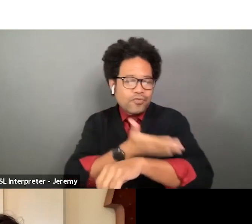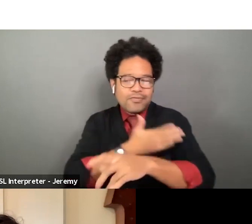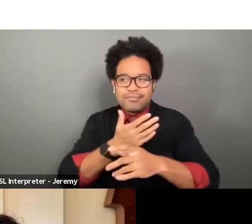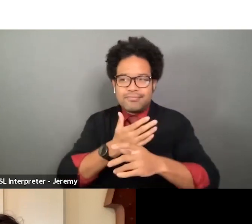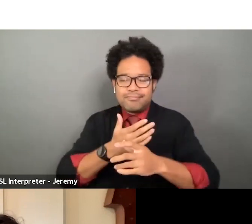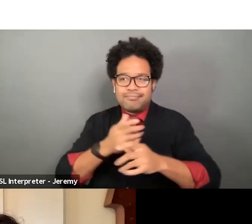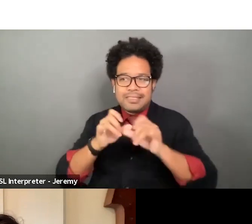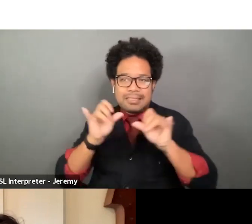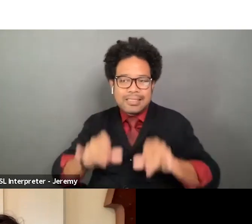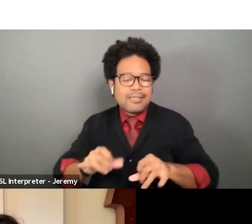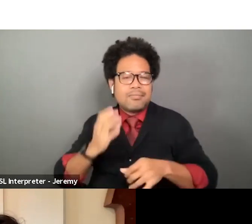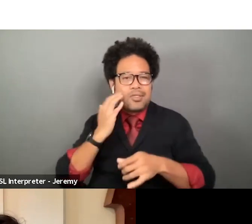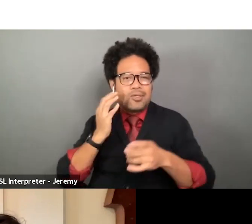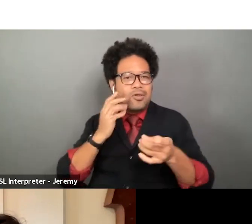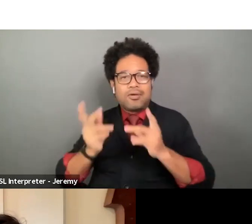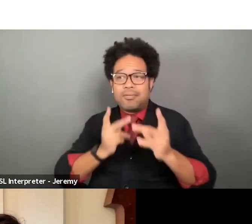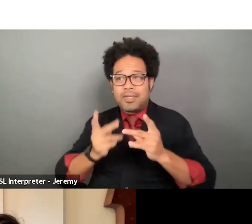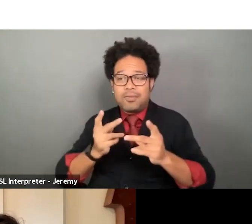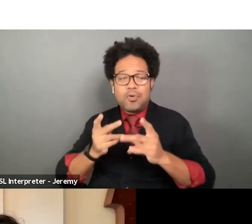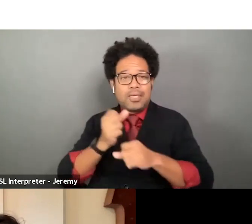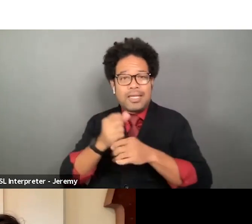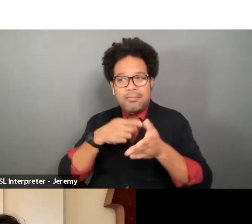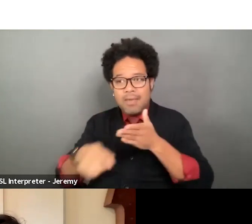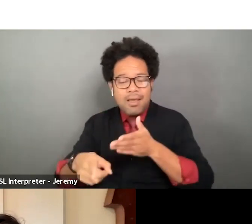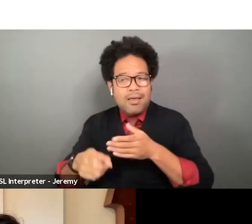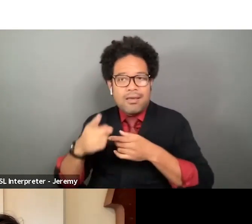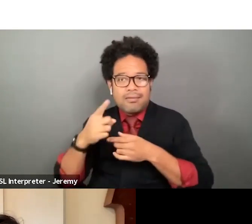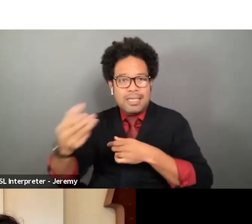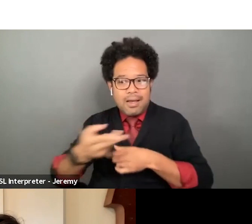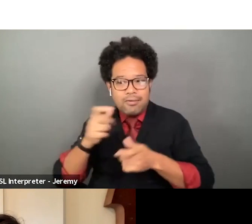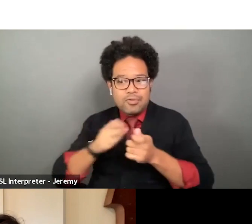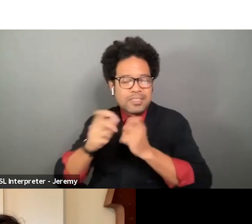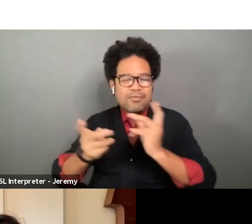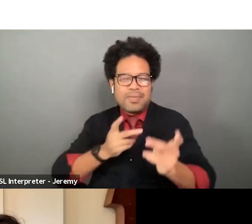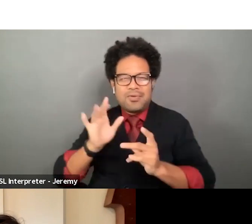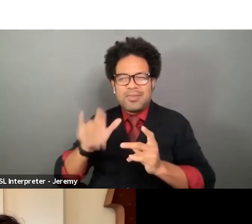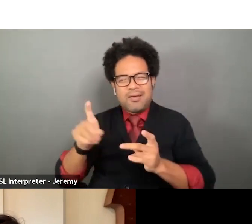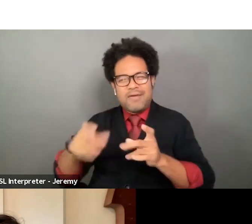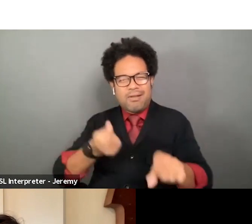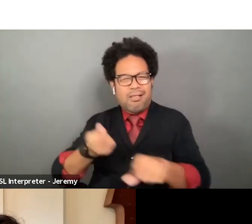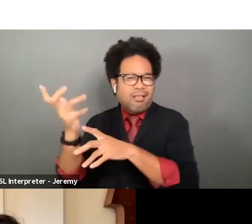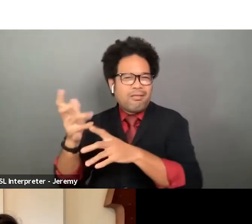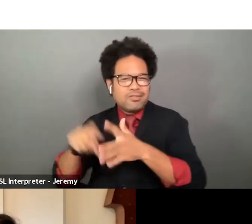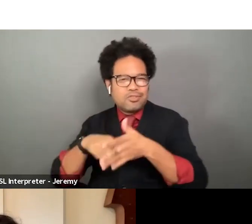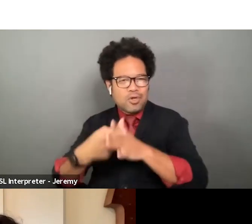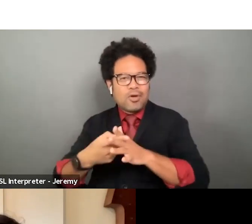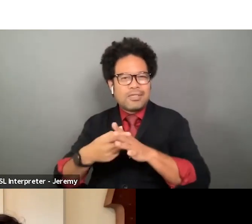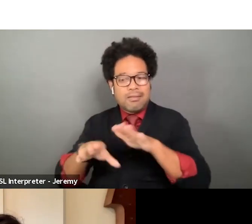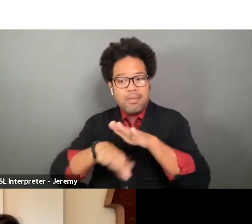like piggybacking things and, people getting paid to hire certain folks. And, we have to start to erode that from the bottom